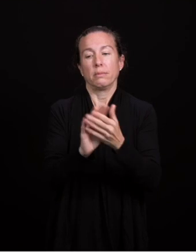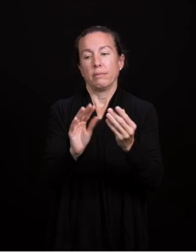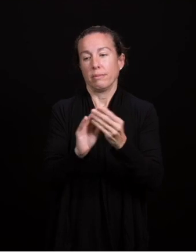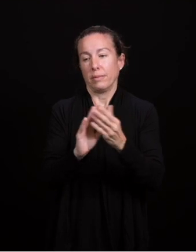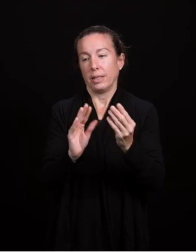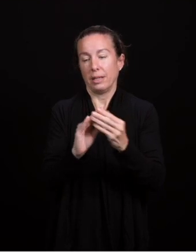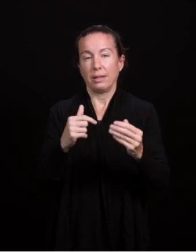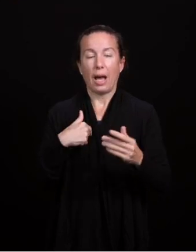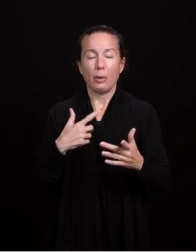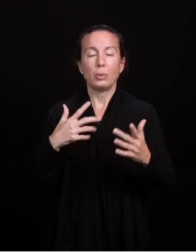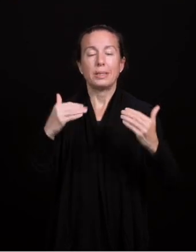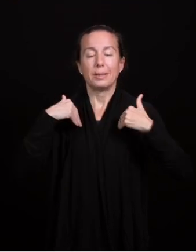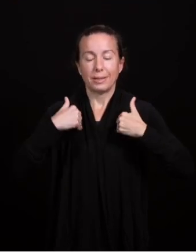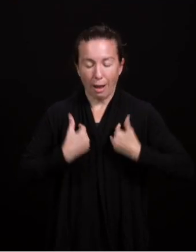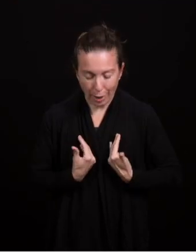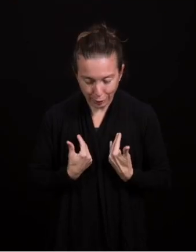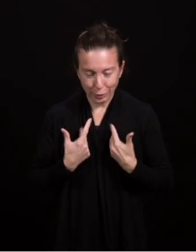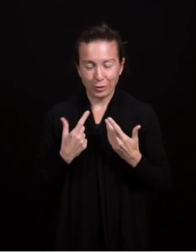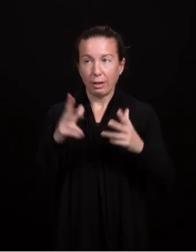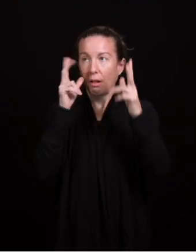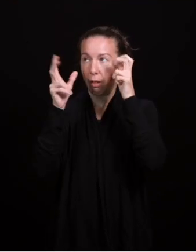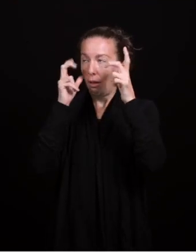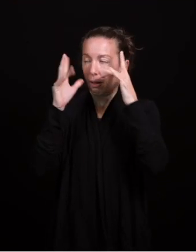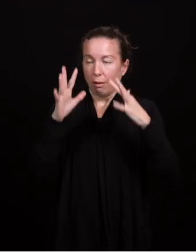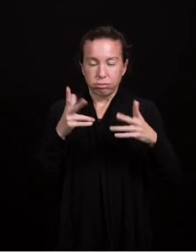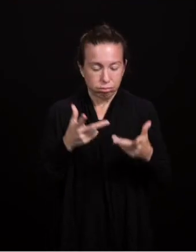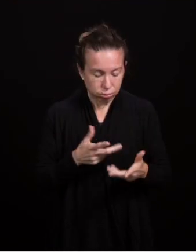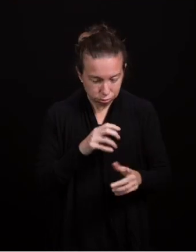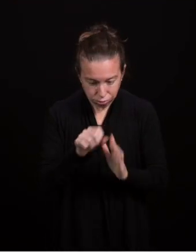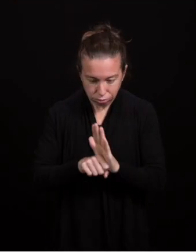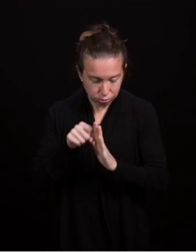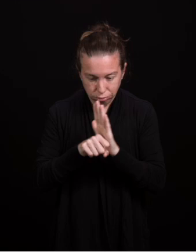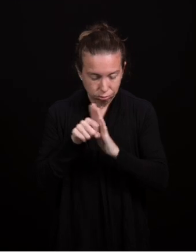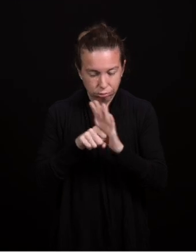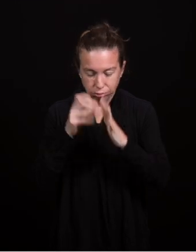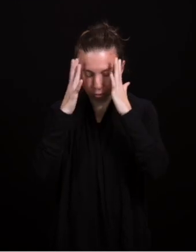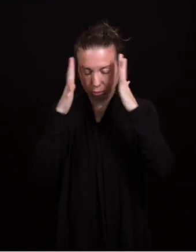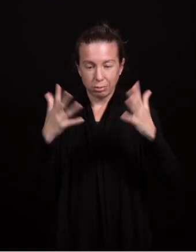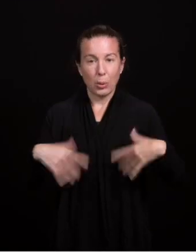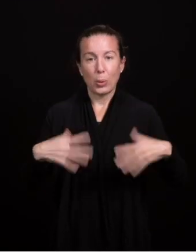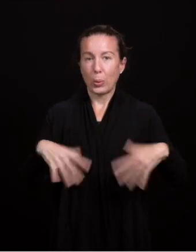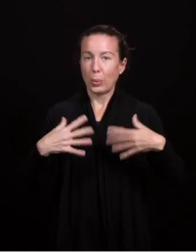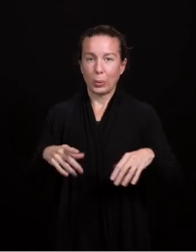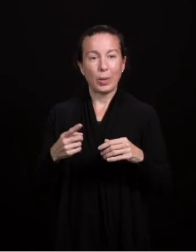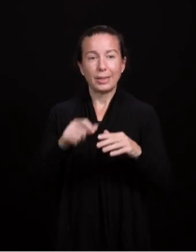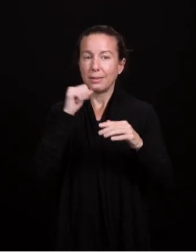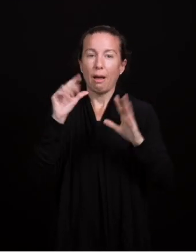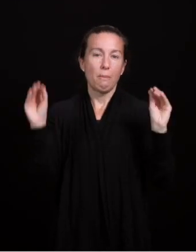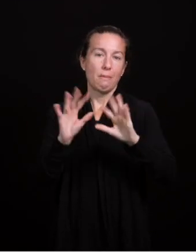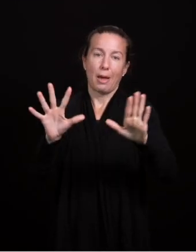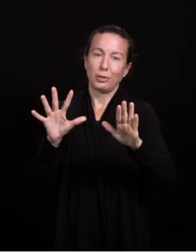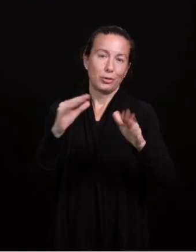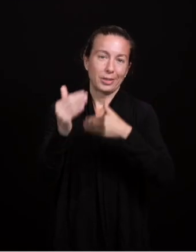of hearing myself talk. It's not that you put the technology on and then they just magically, everything's fine. No, not at